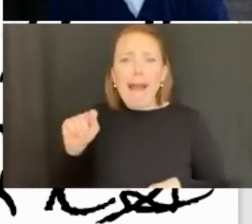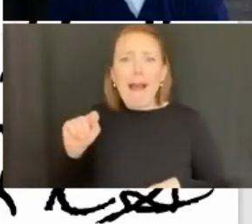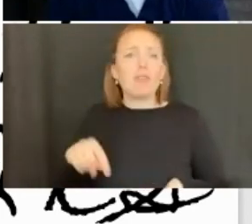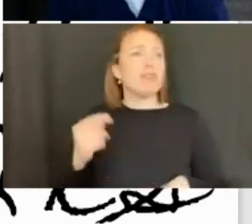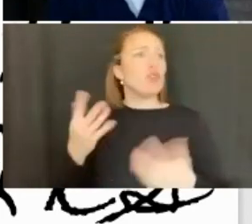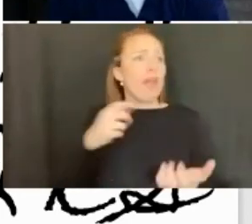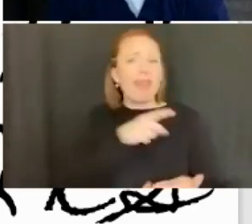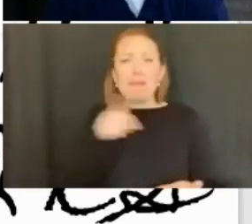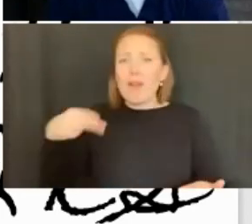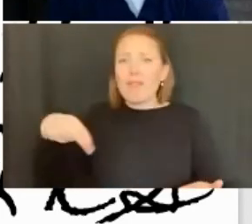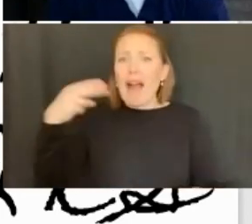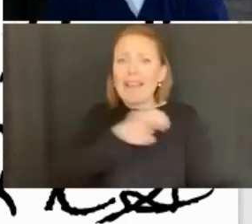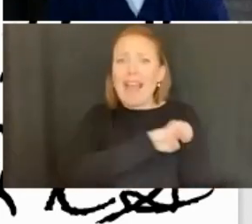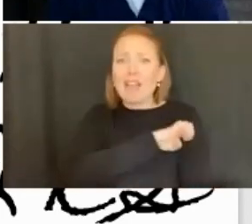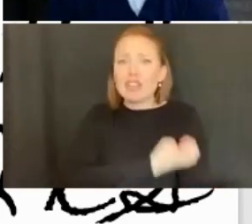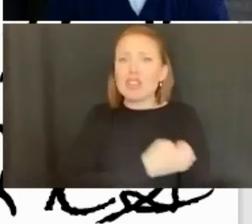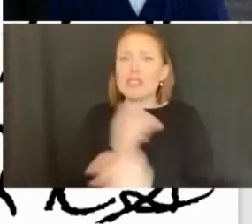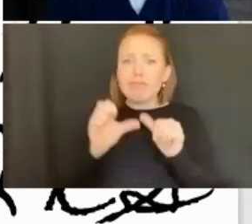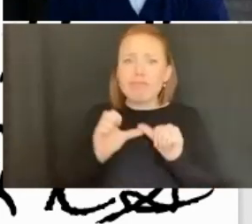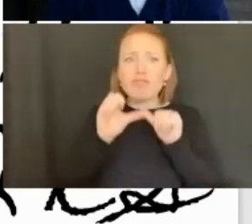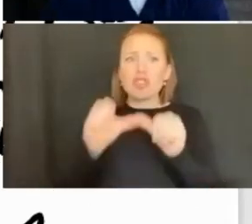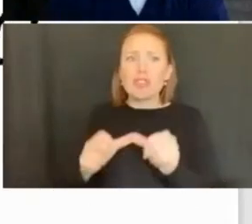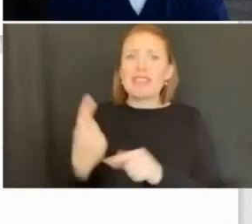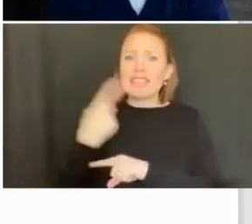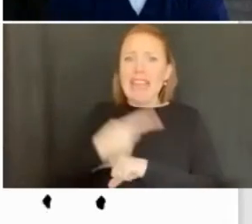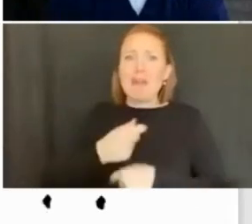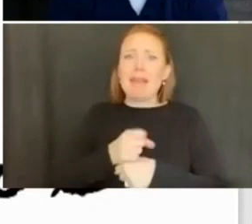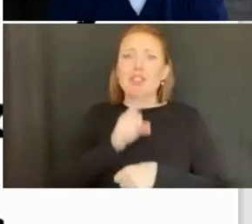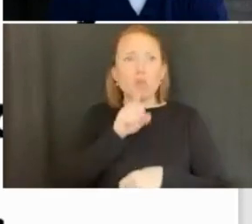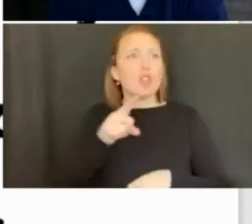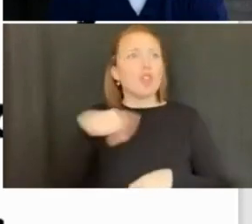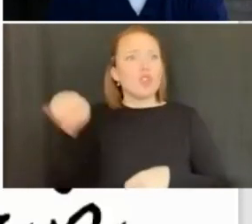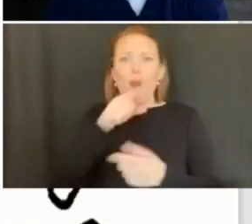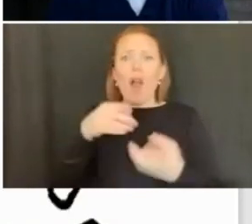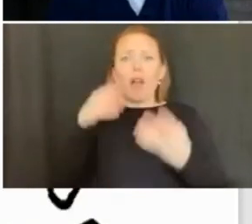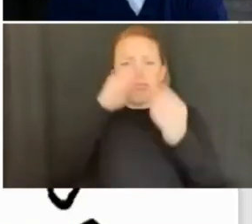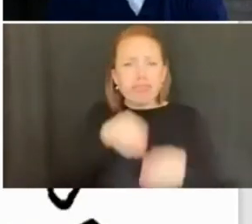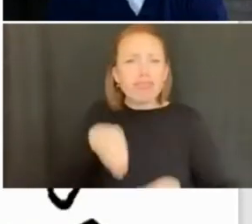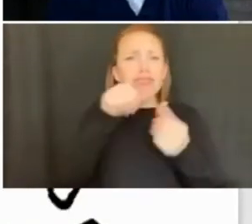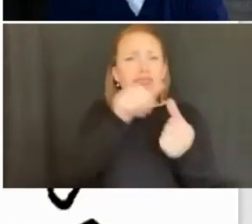And the way that you do that is by making sure that you're filling their bucket and,